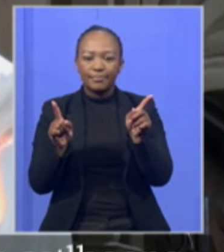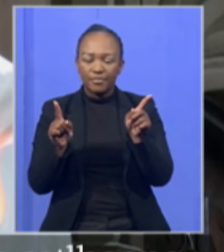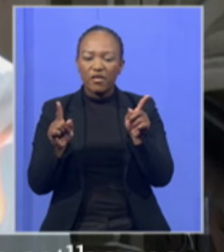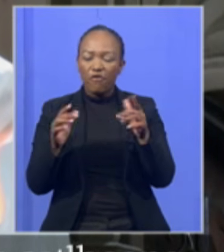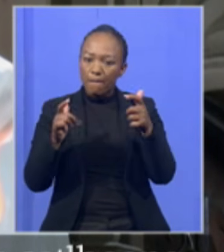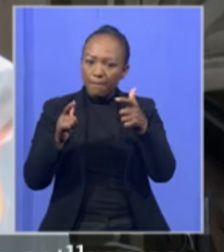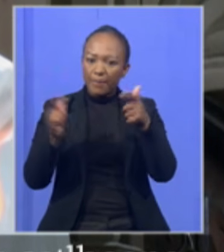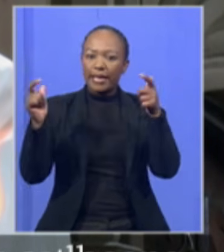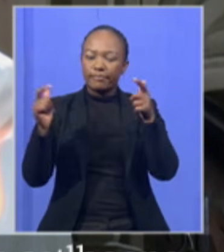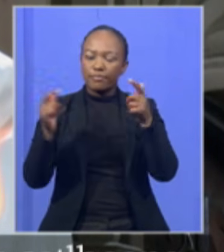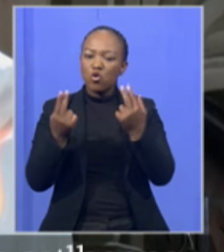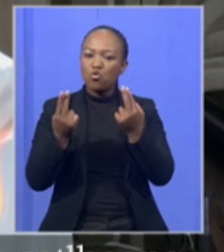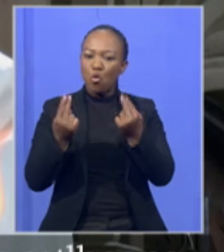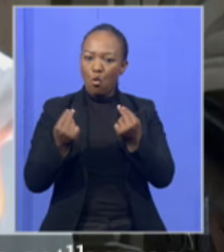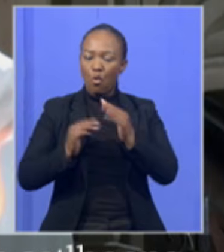renewal.